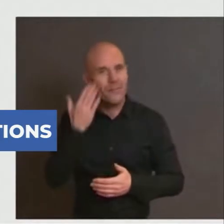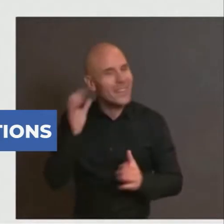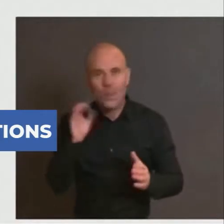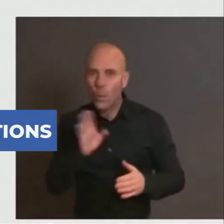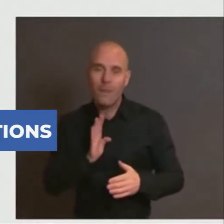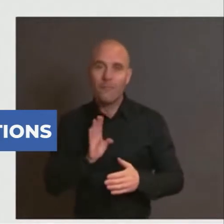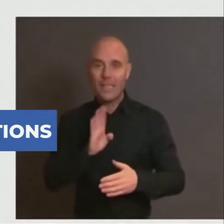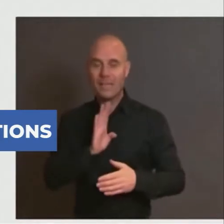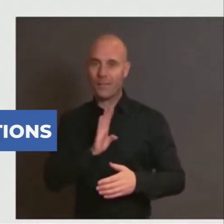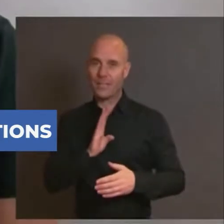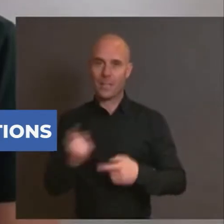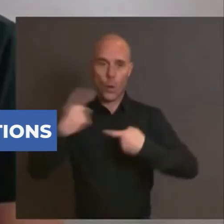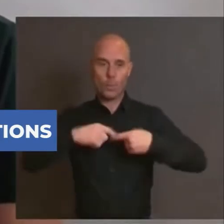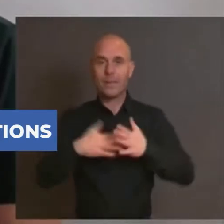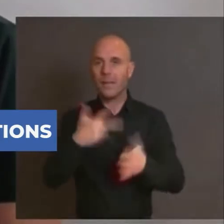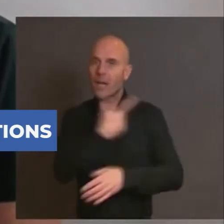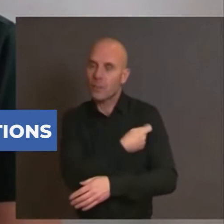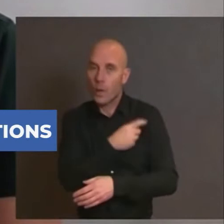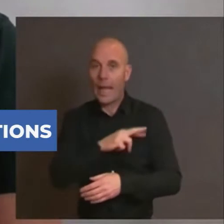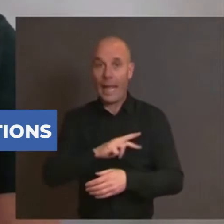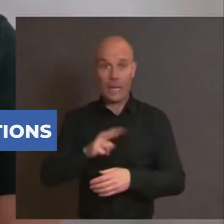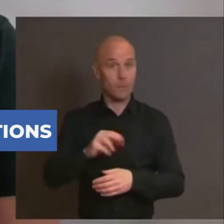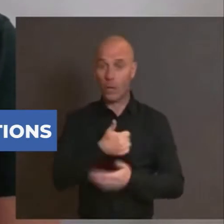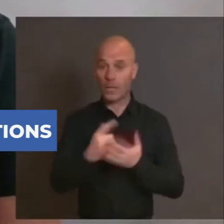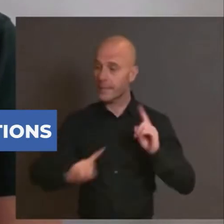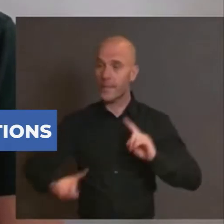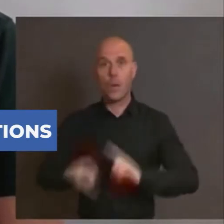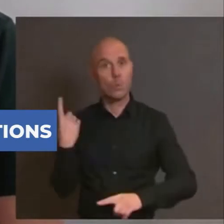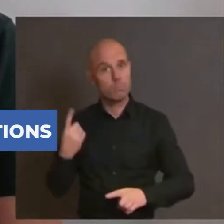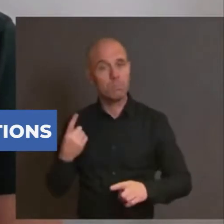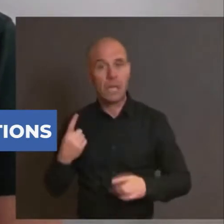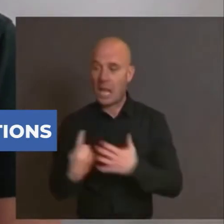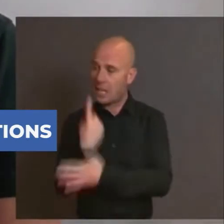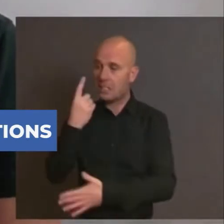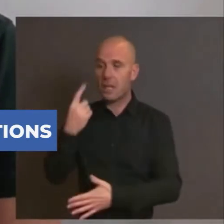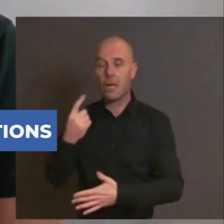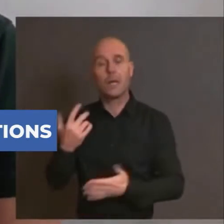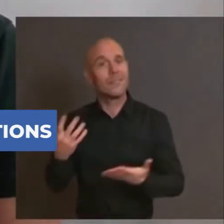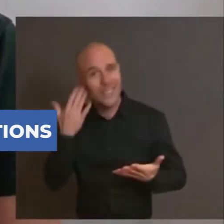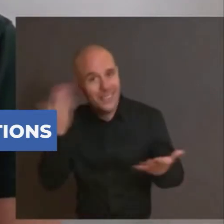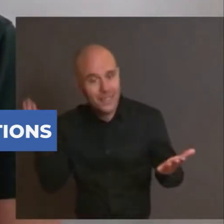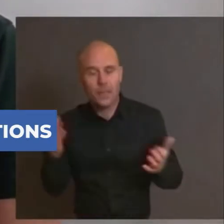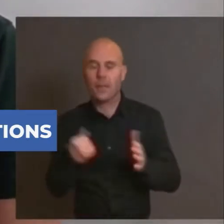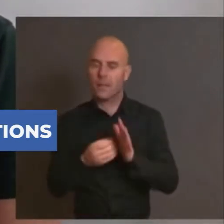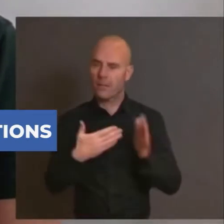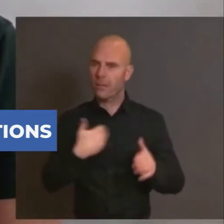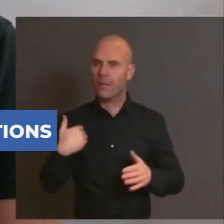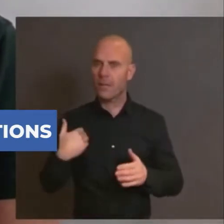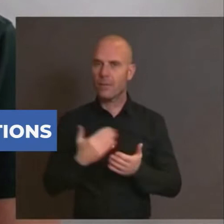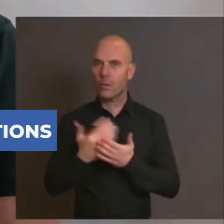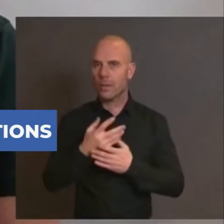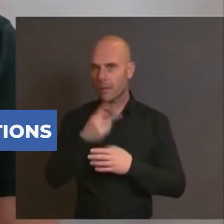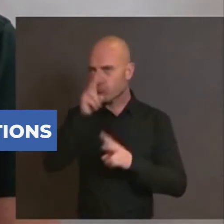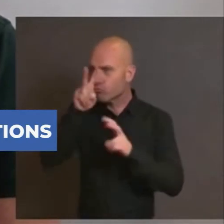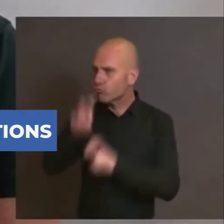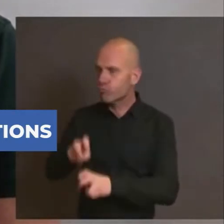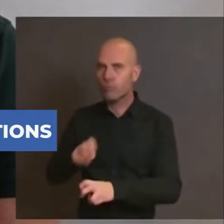until the European Medicines Agency's investigation into the suspected side effects is done. Sweden's Nordic neighbours Denmark and